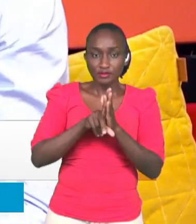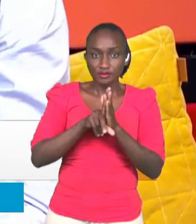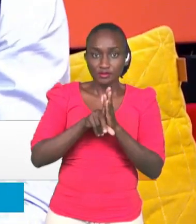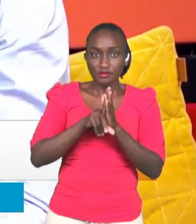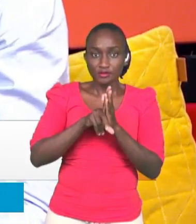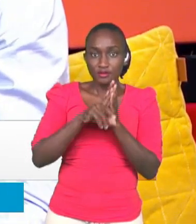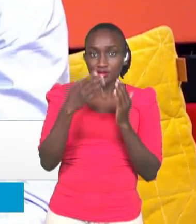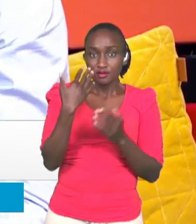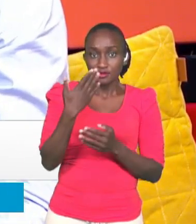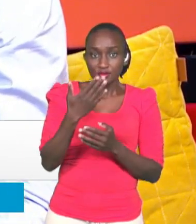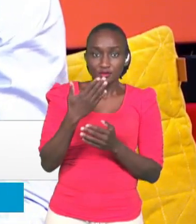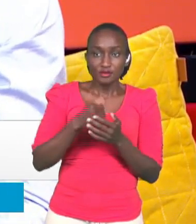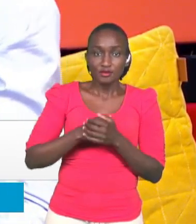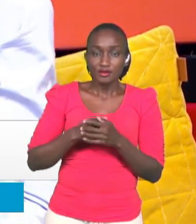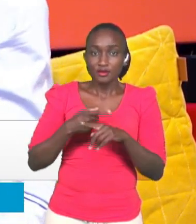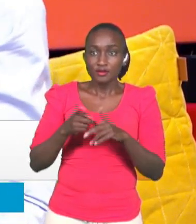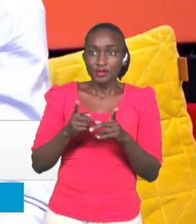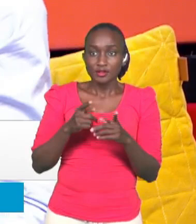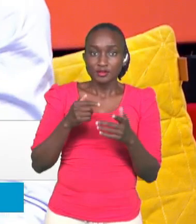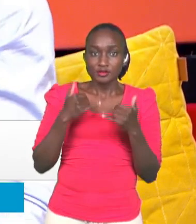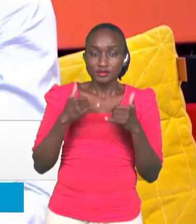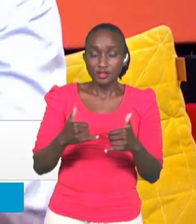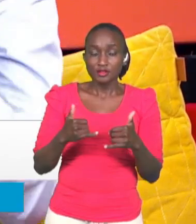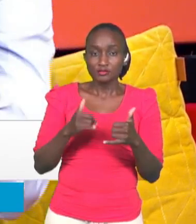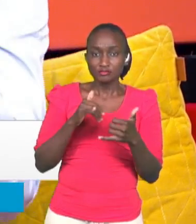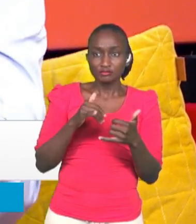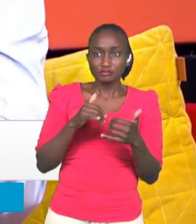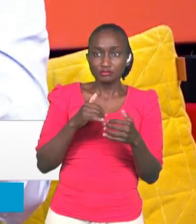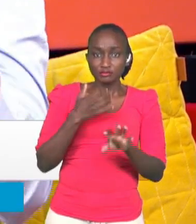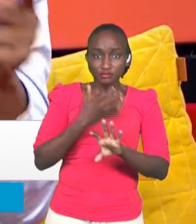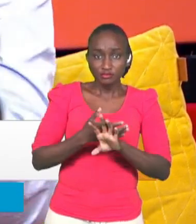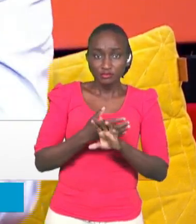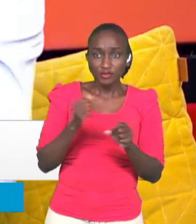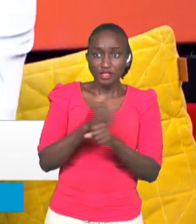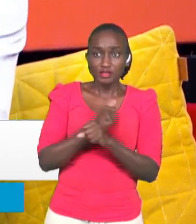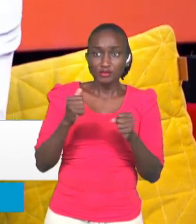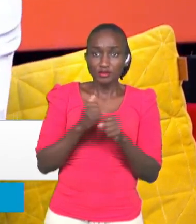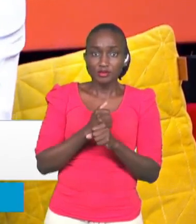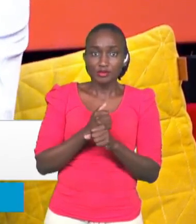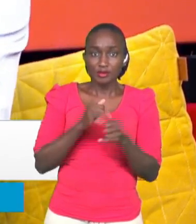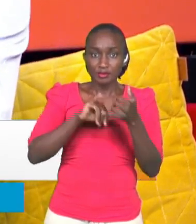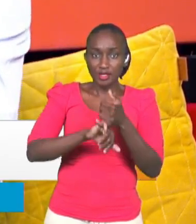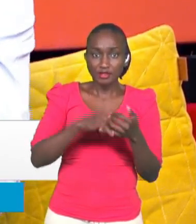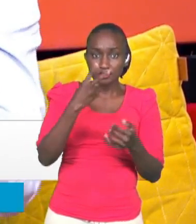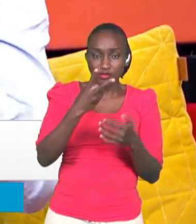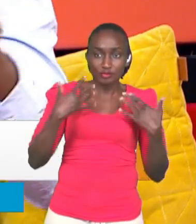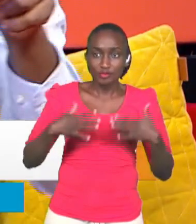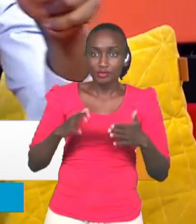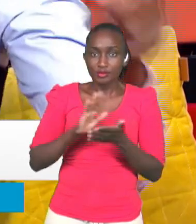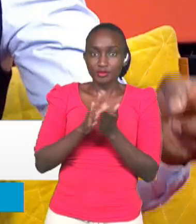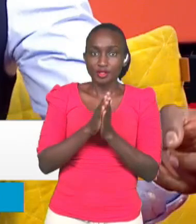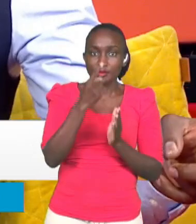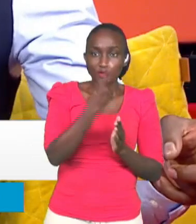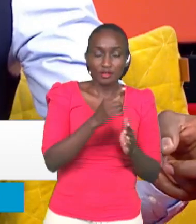Now, the registrar now is kind of very strict that you cannot solemnize these two people to be one without